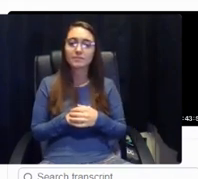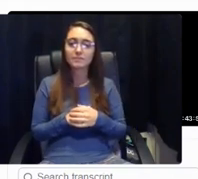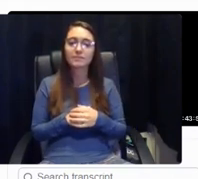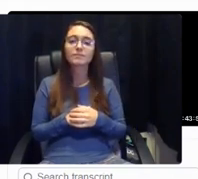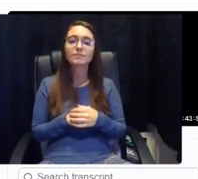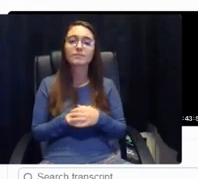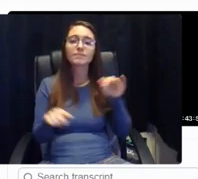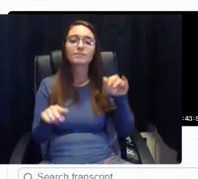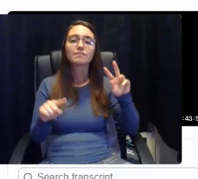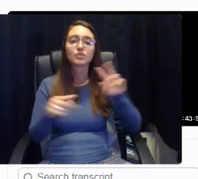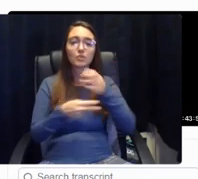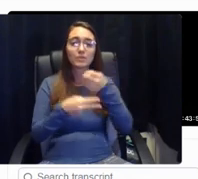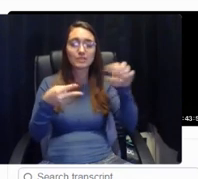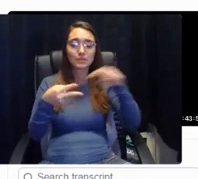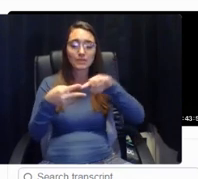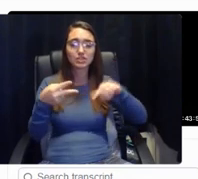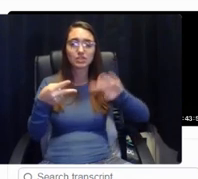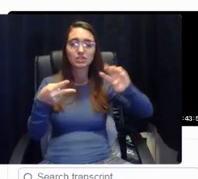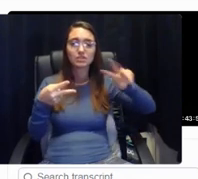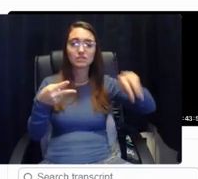to be reversed.